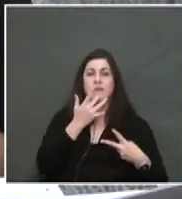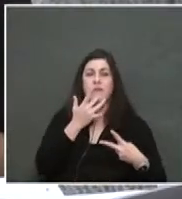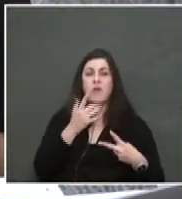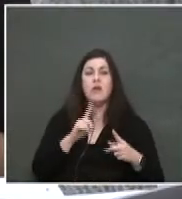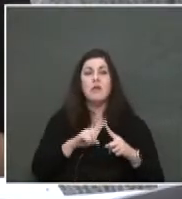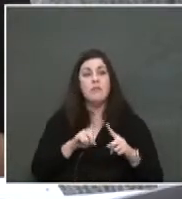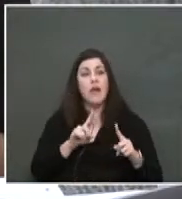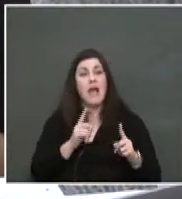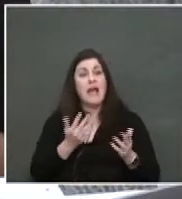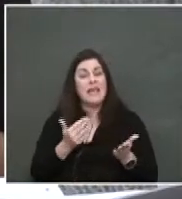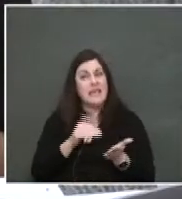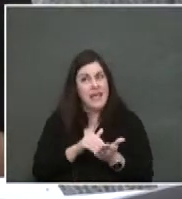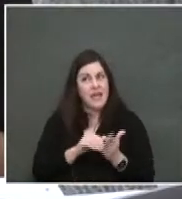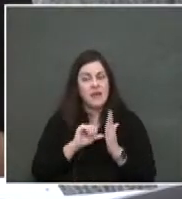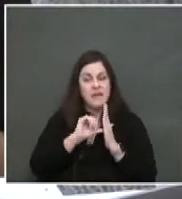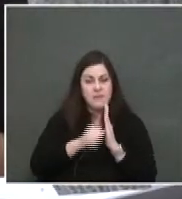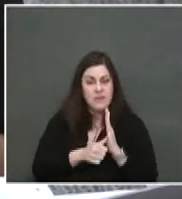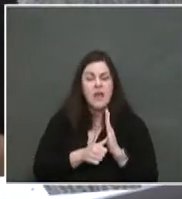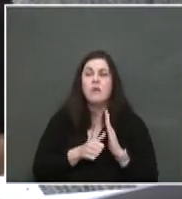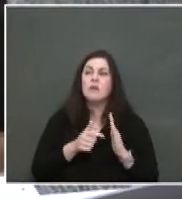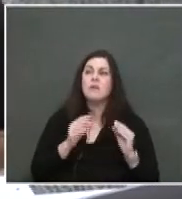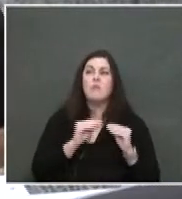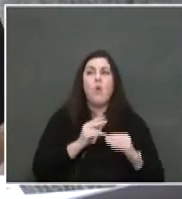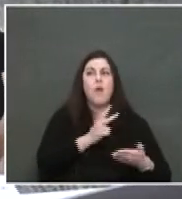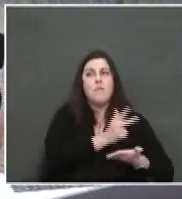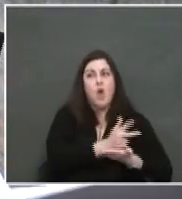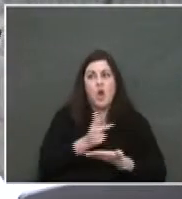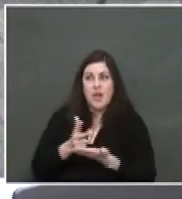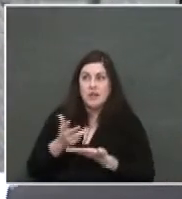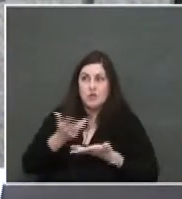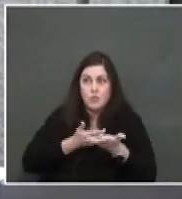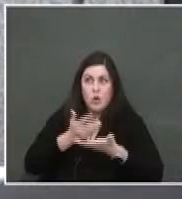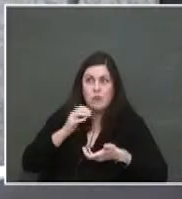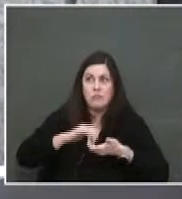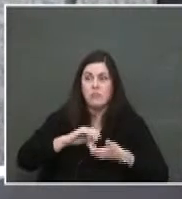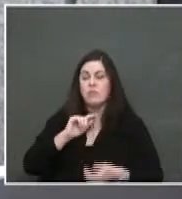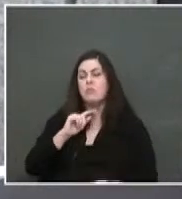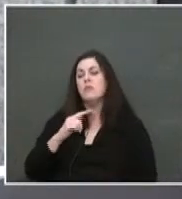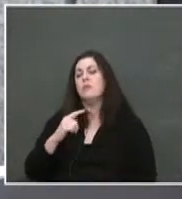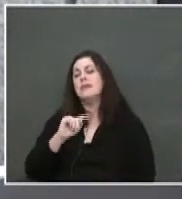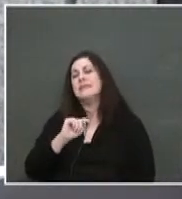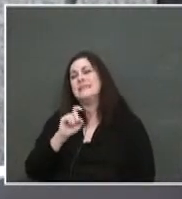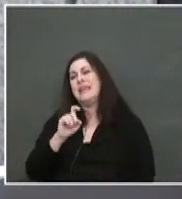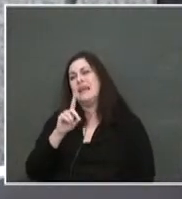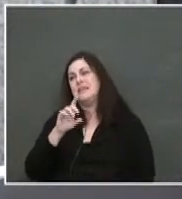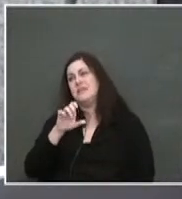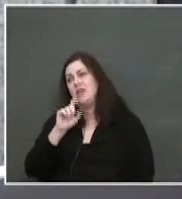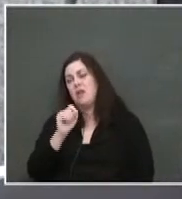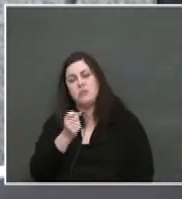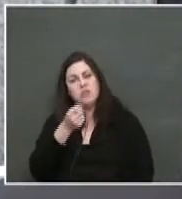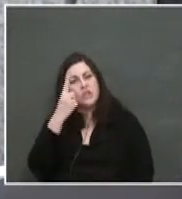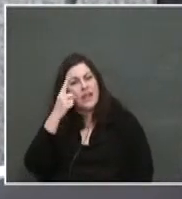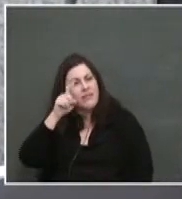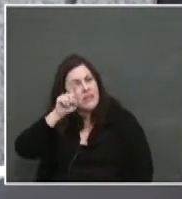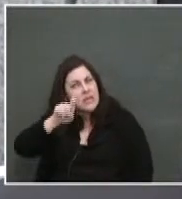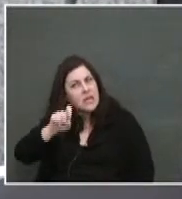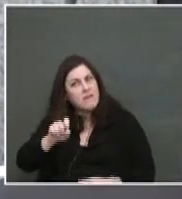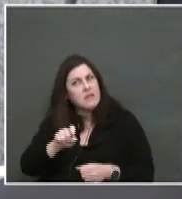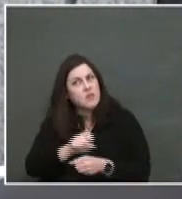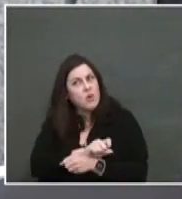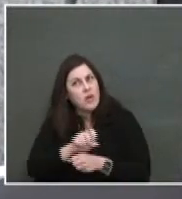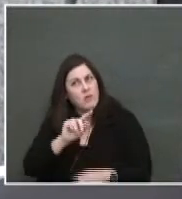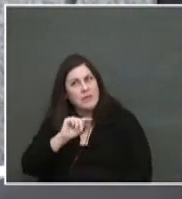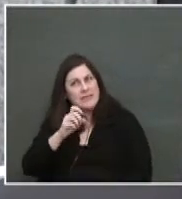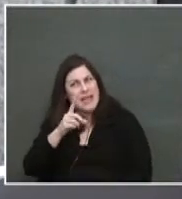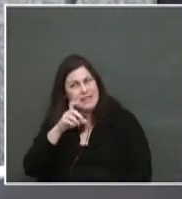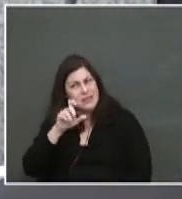shortages, that COSA will work with TxDOT. Again, I don't necessarily understand the need of us working with TxDOT. We could do this stuff on